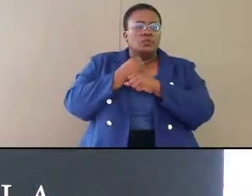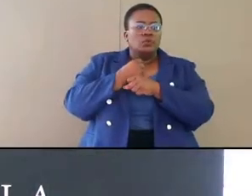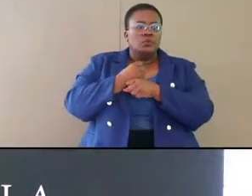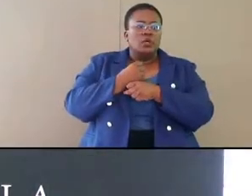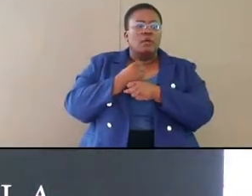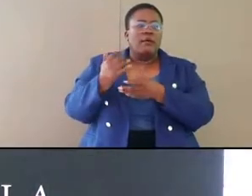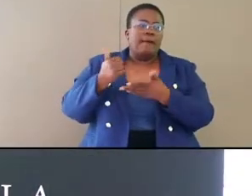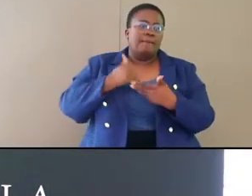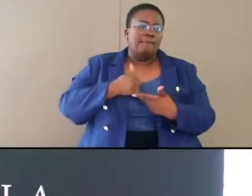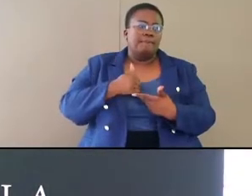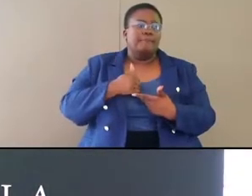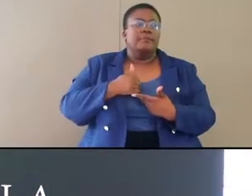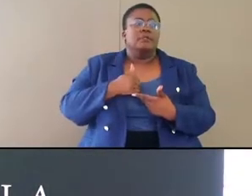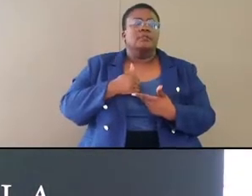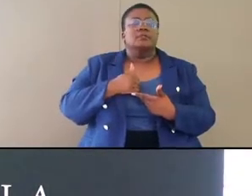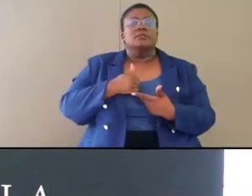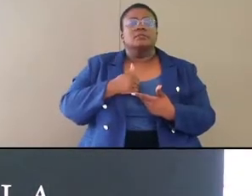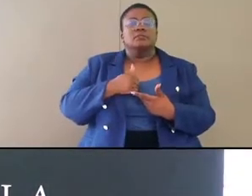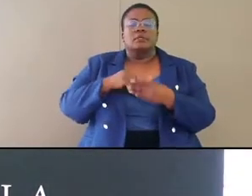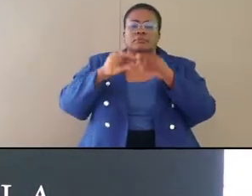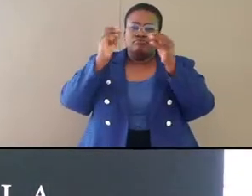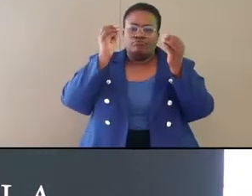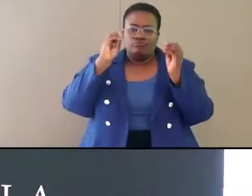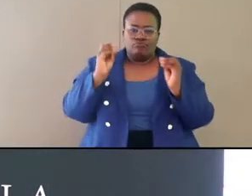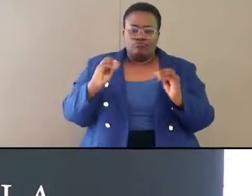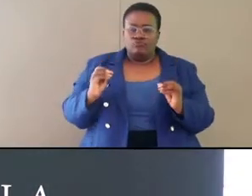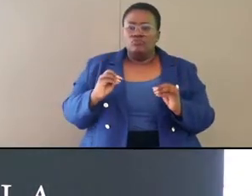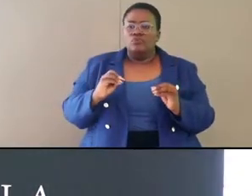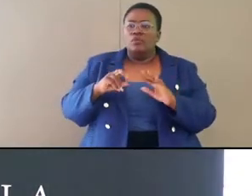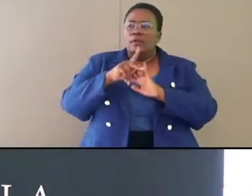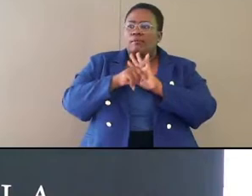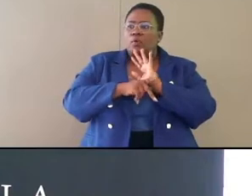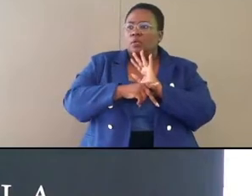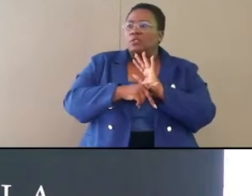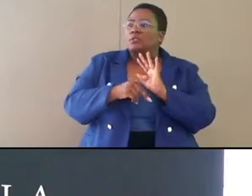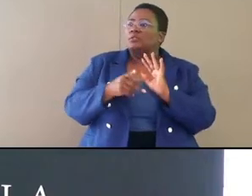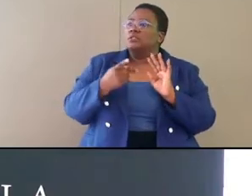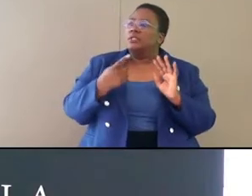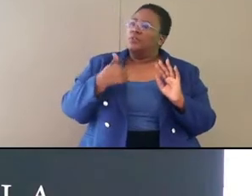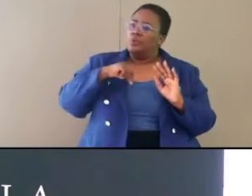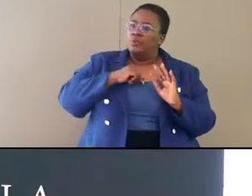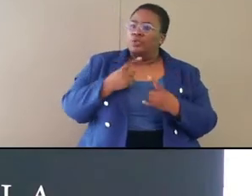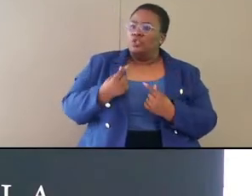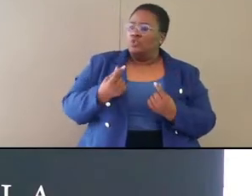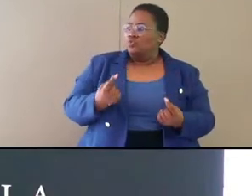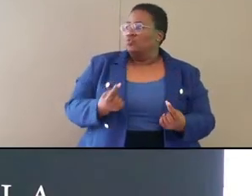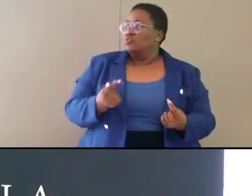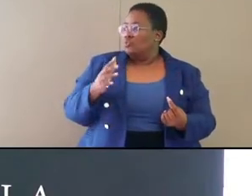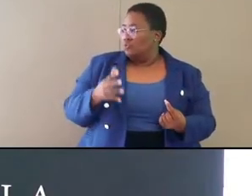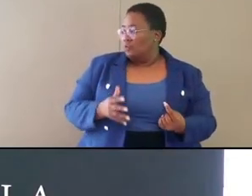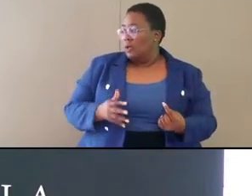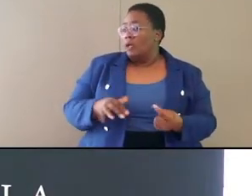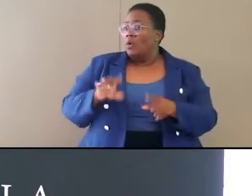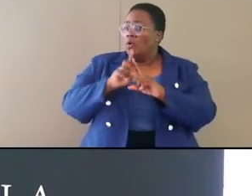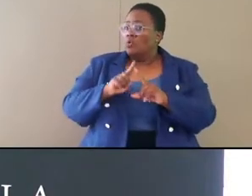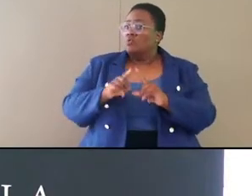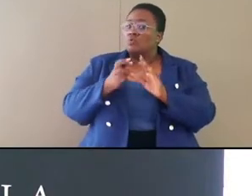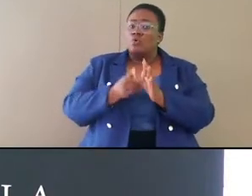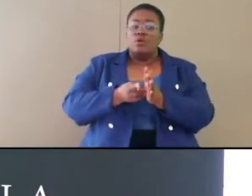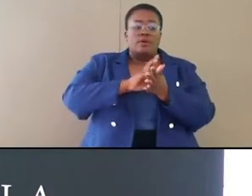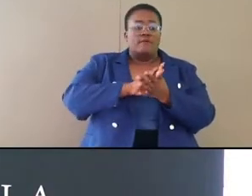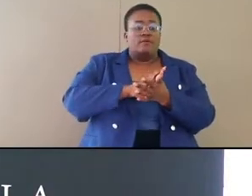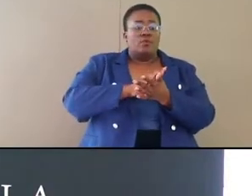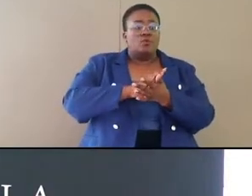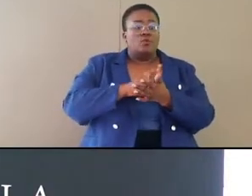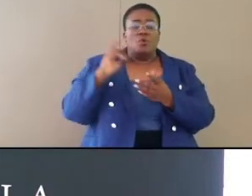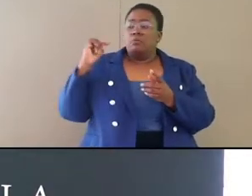help us in shaping the policies that we are yet to do but also in reviewing what